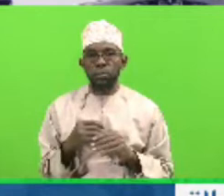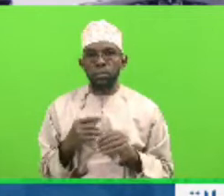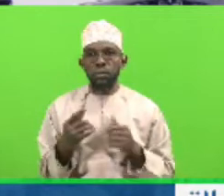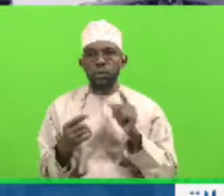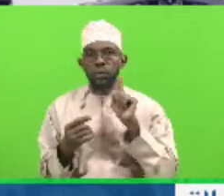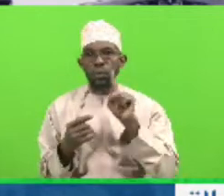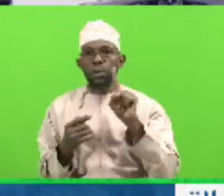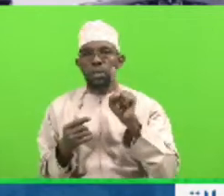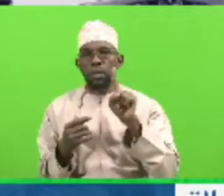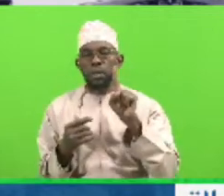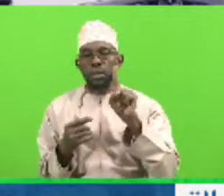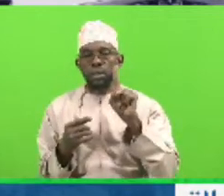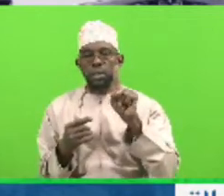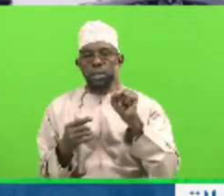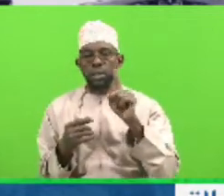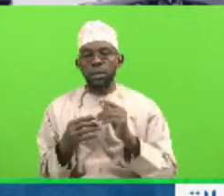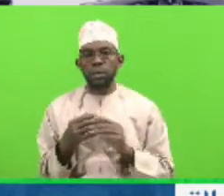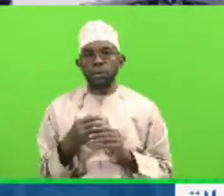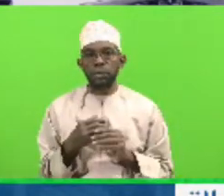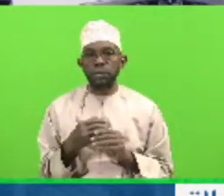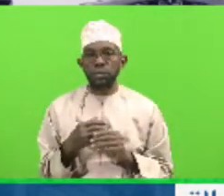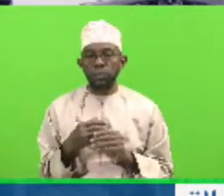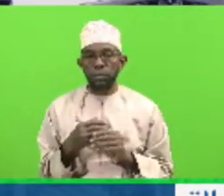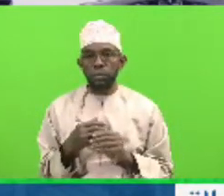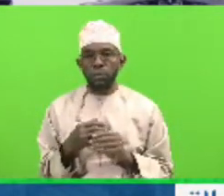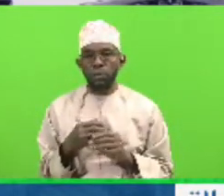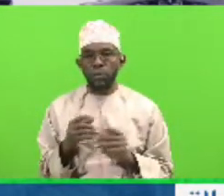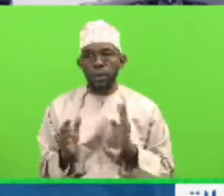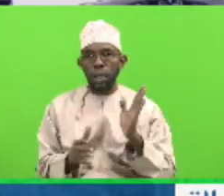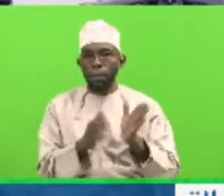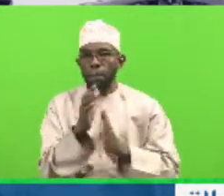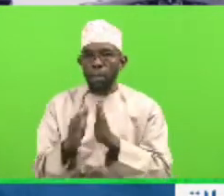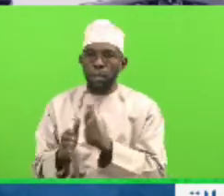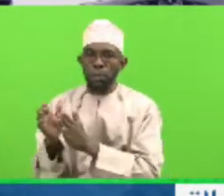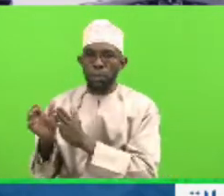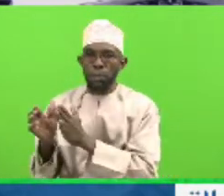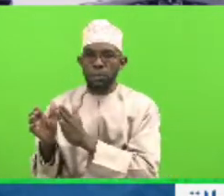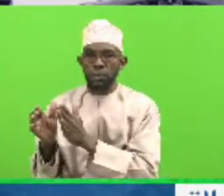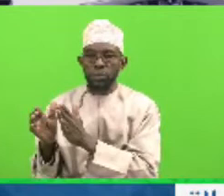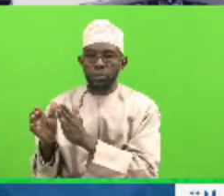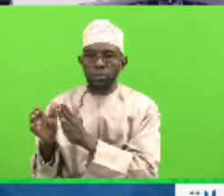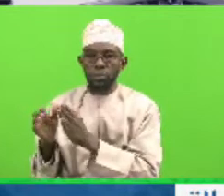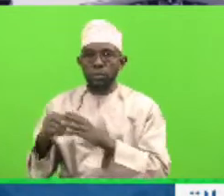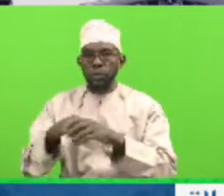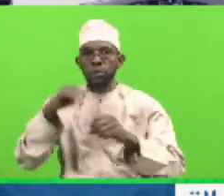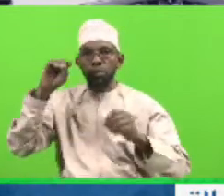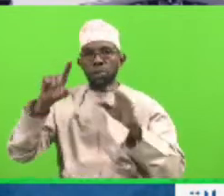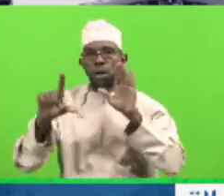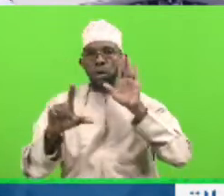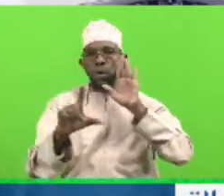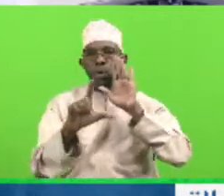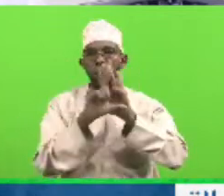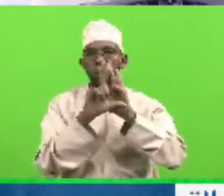One of their strategies is to remove laws